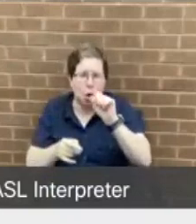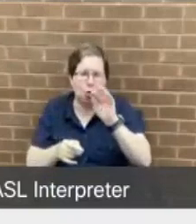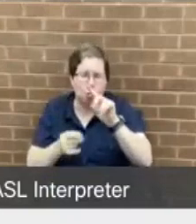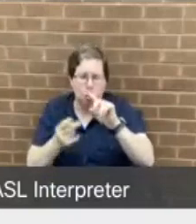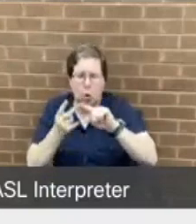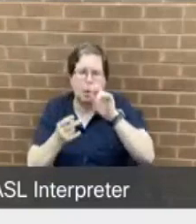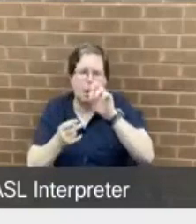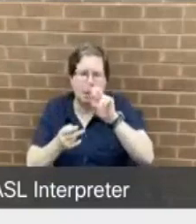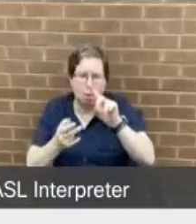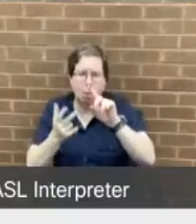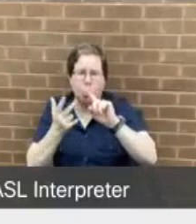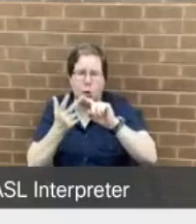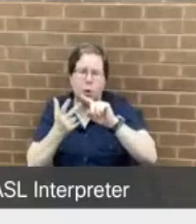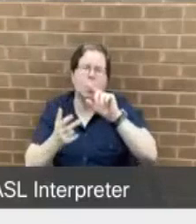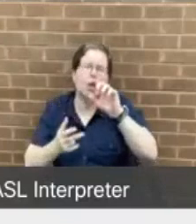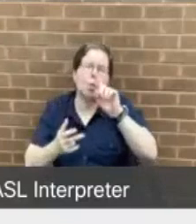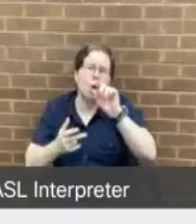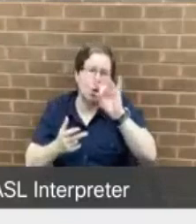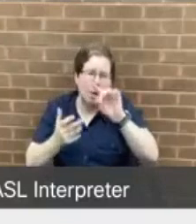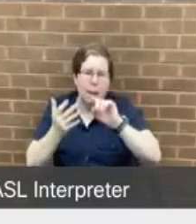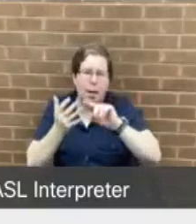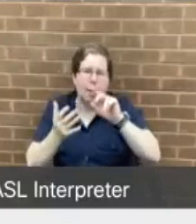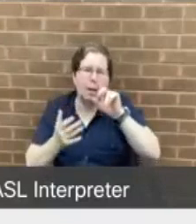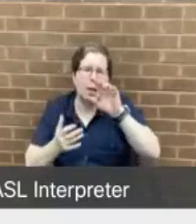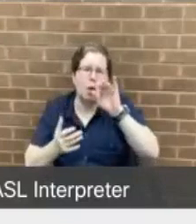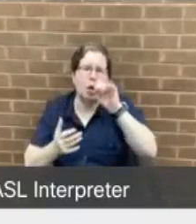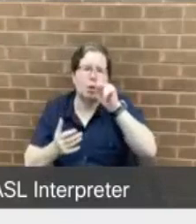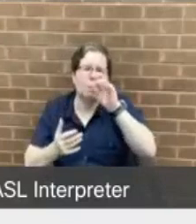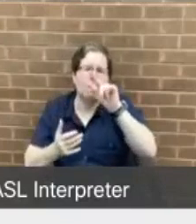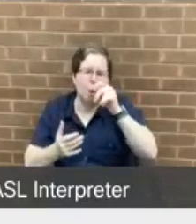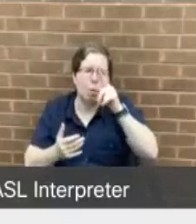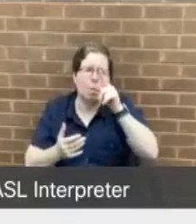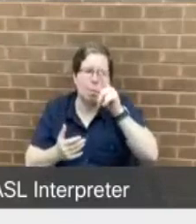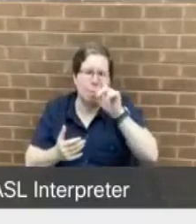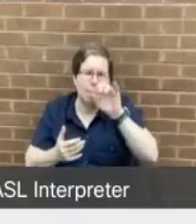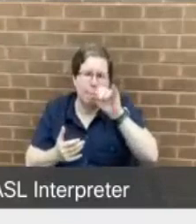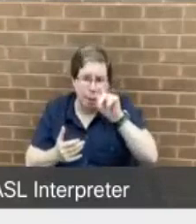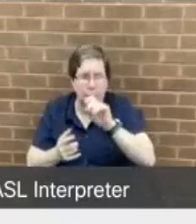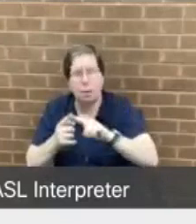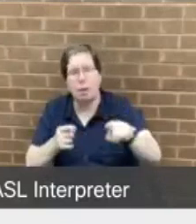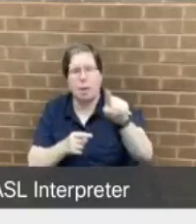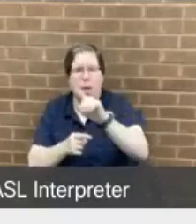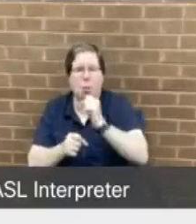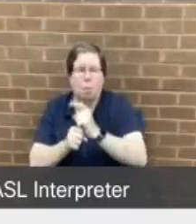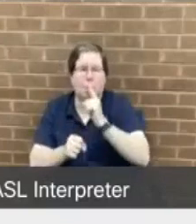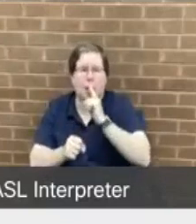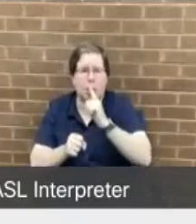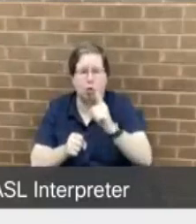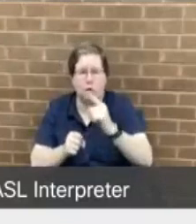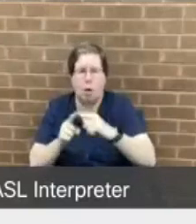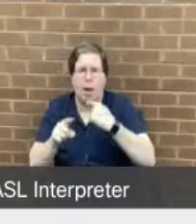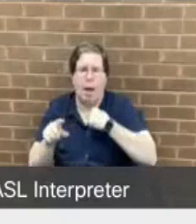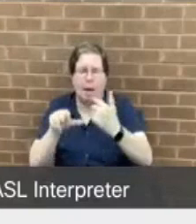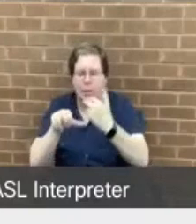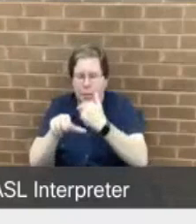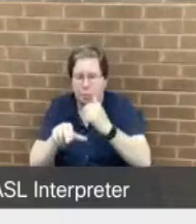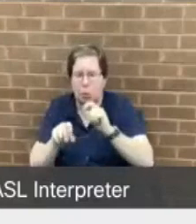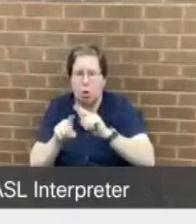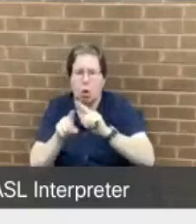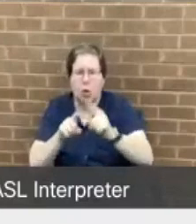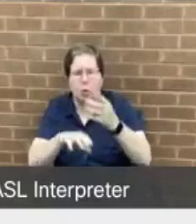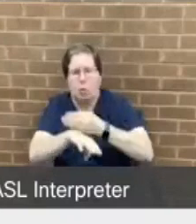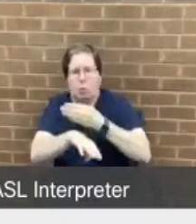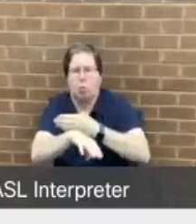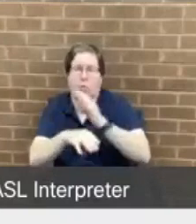Road and Maryland 108 Clarksville Pike. When completed, these paths will extend Columbia's path network to businesses